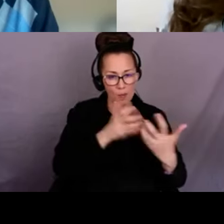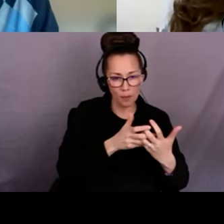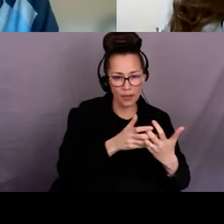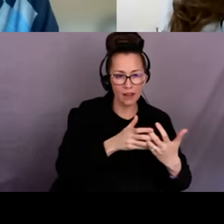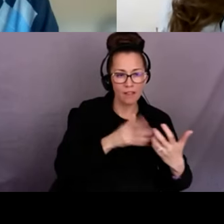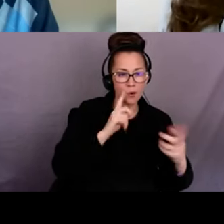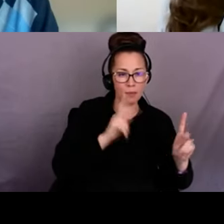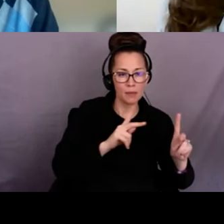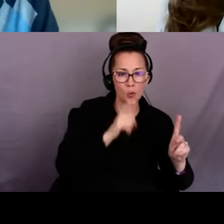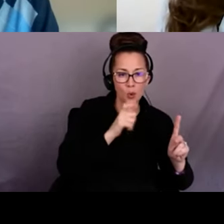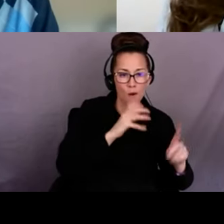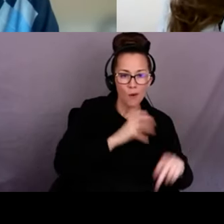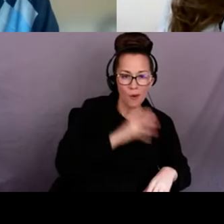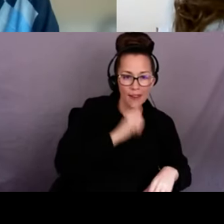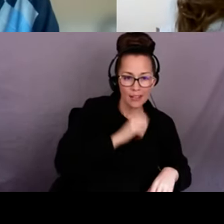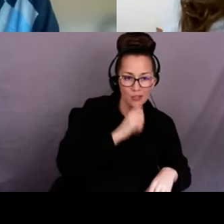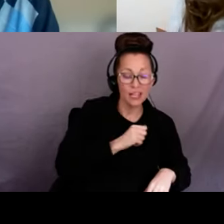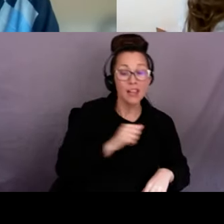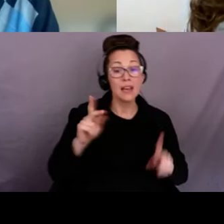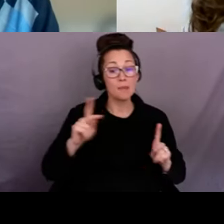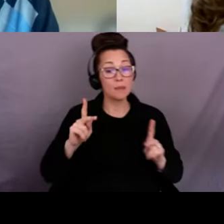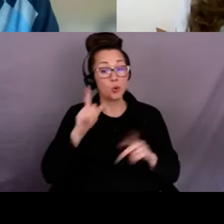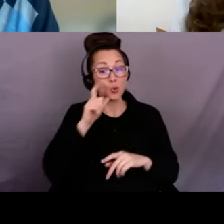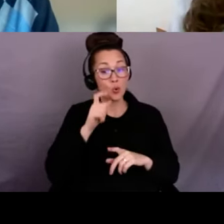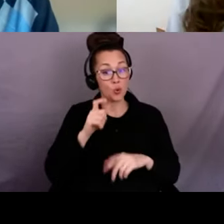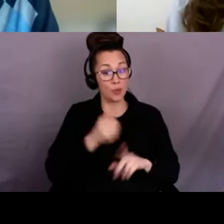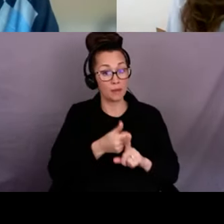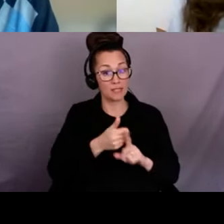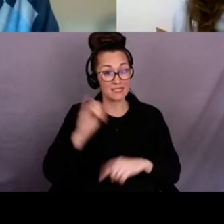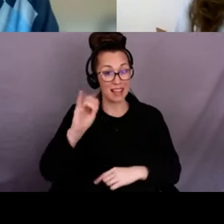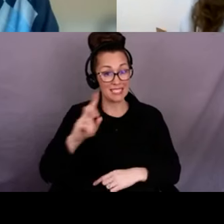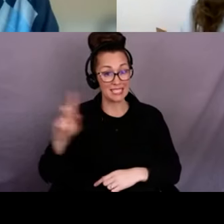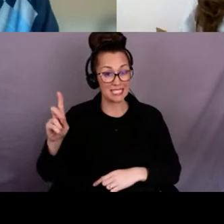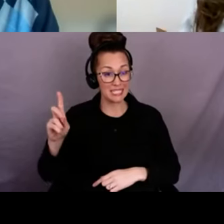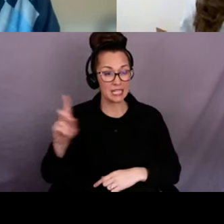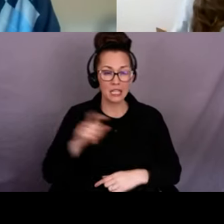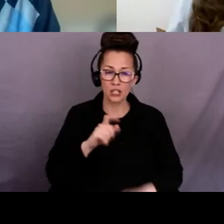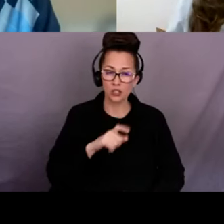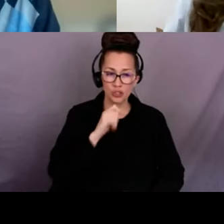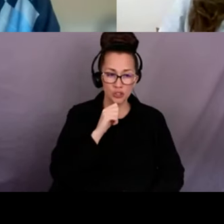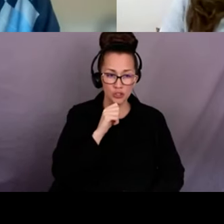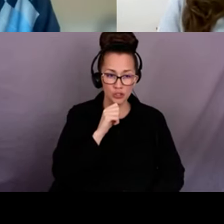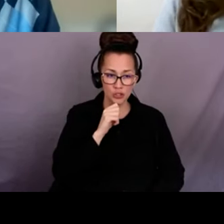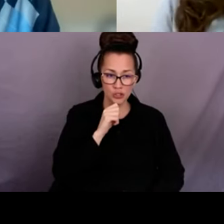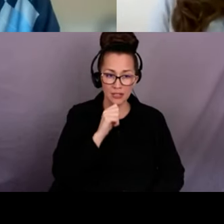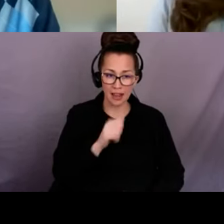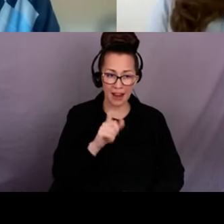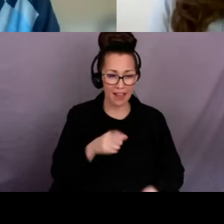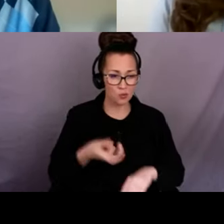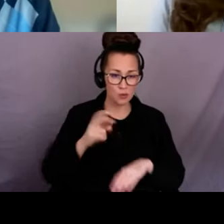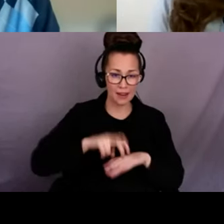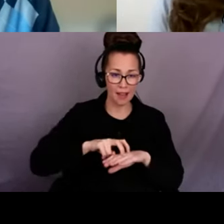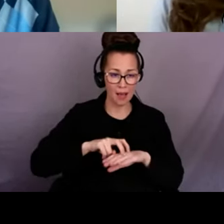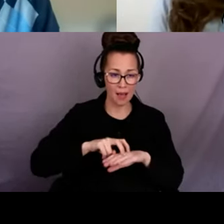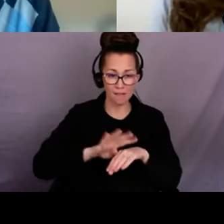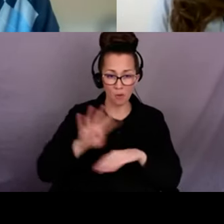with IDD should not, unless they choose to, have to get up at 4 o'clock in the morning and get on a bus to drive, be